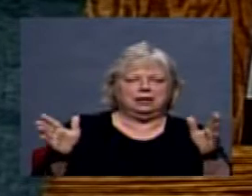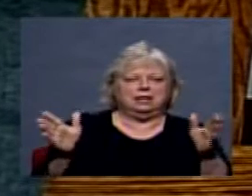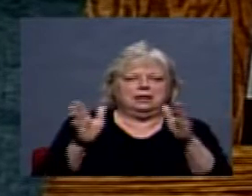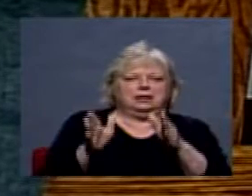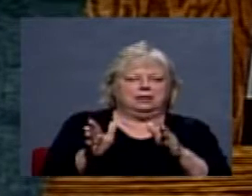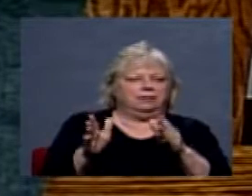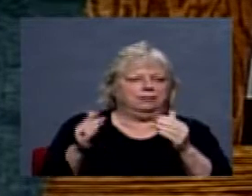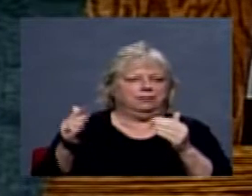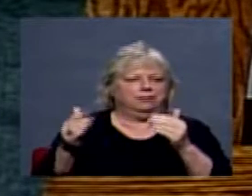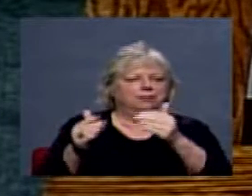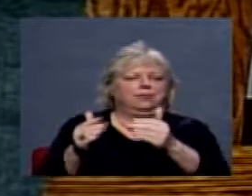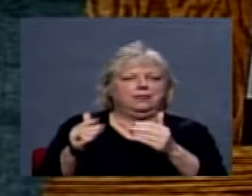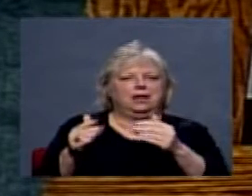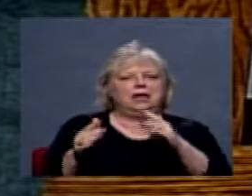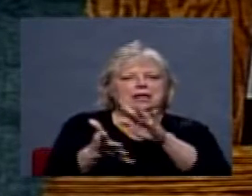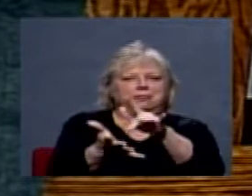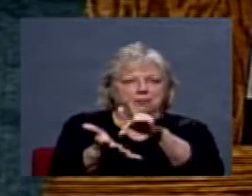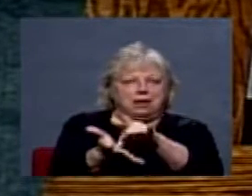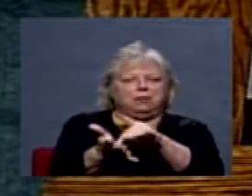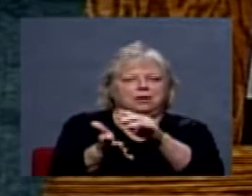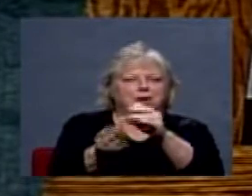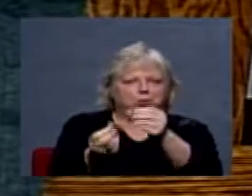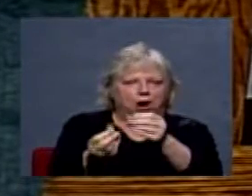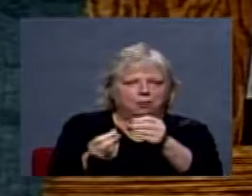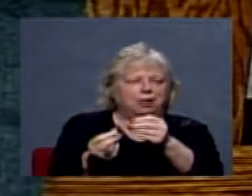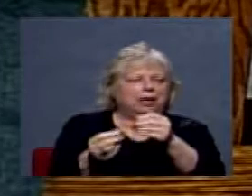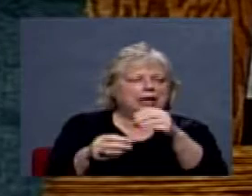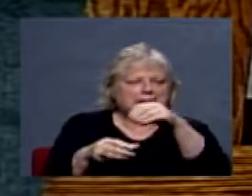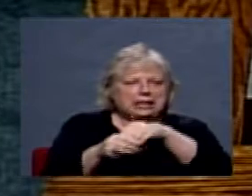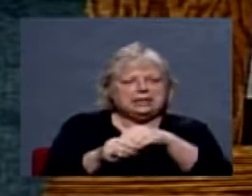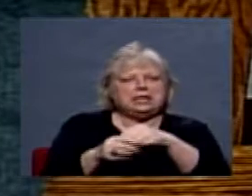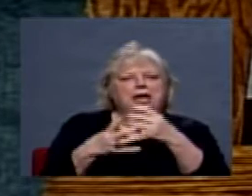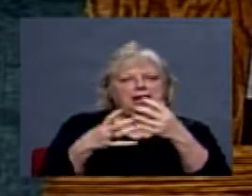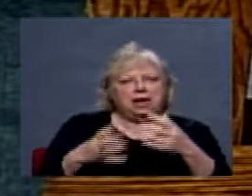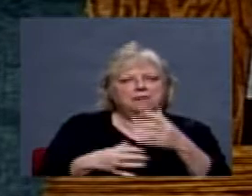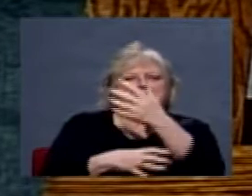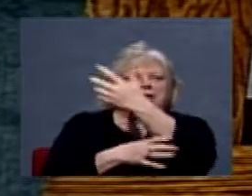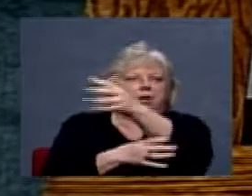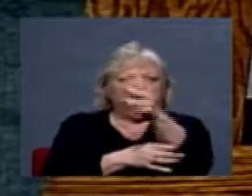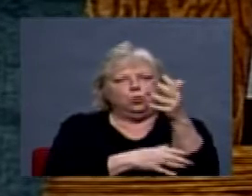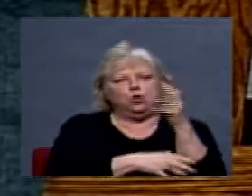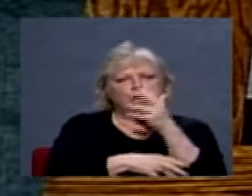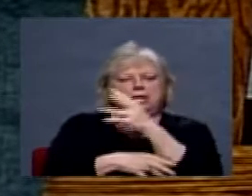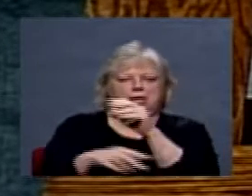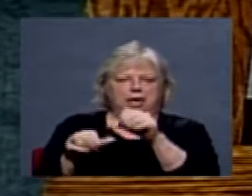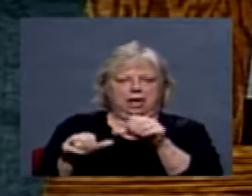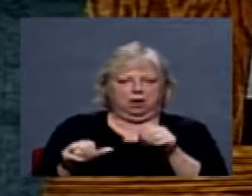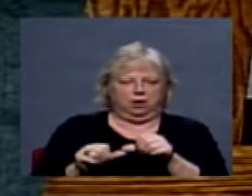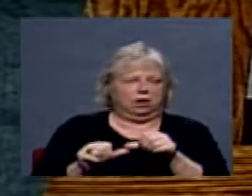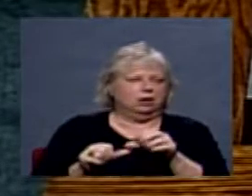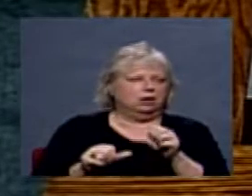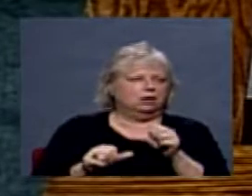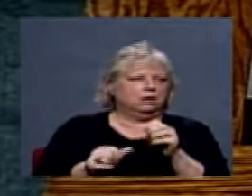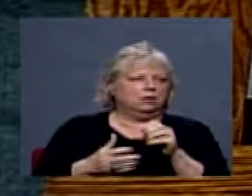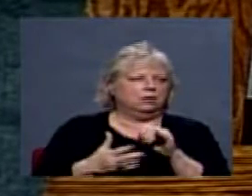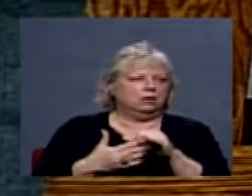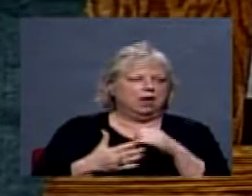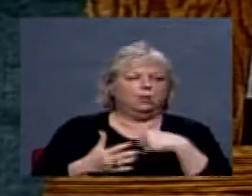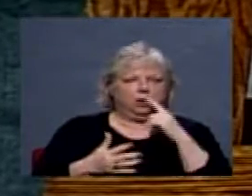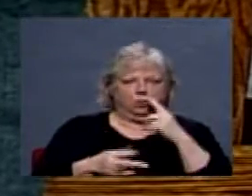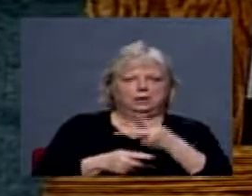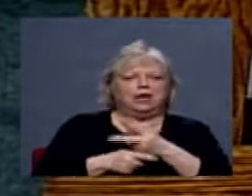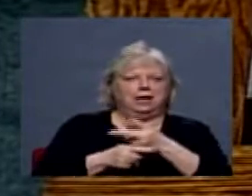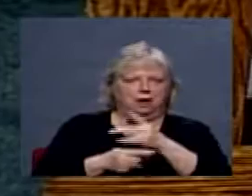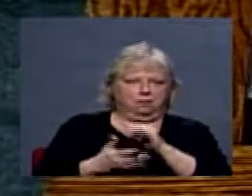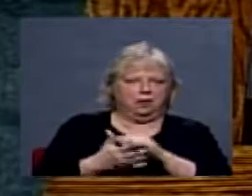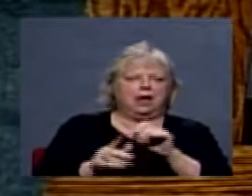set way inside of a heavily wooded existing area in which we're to maintain